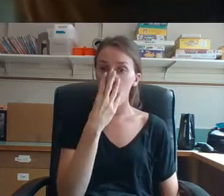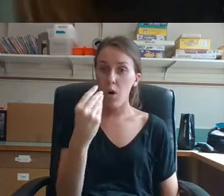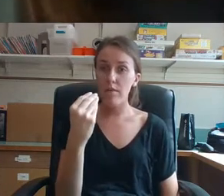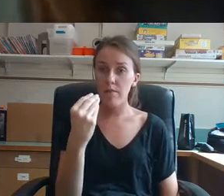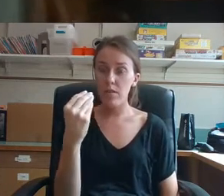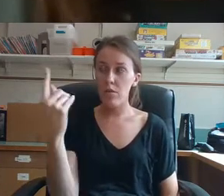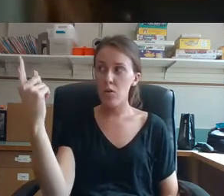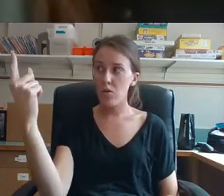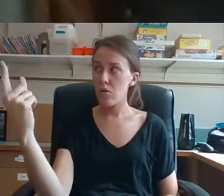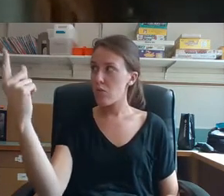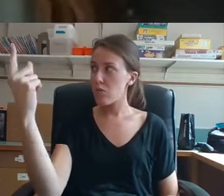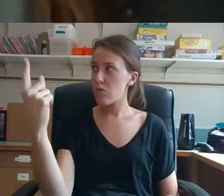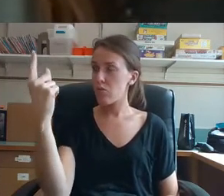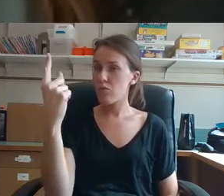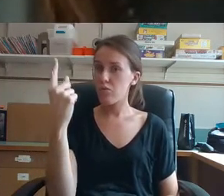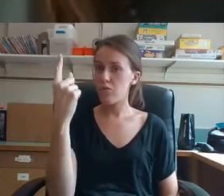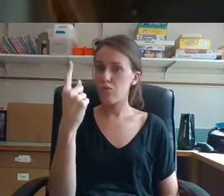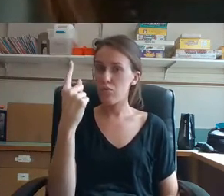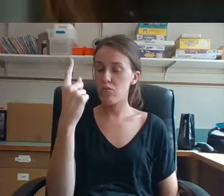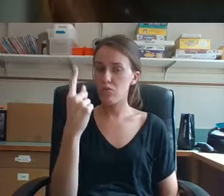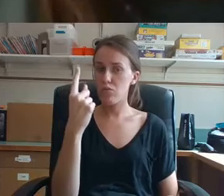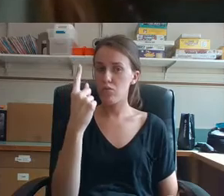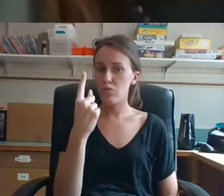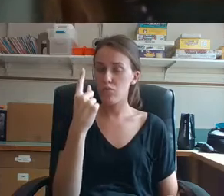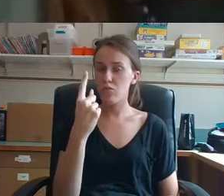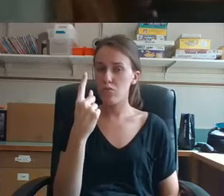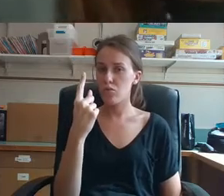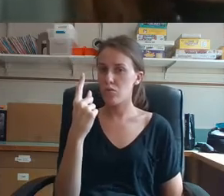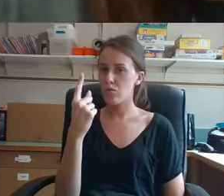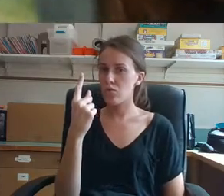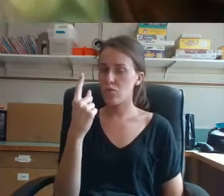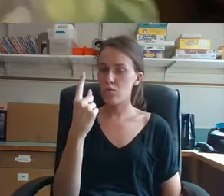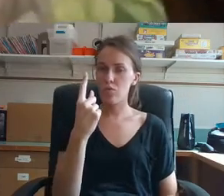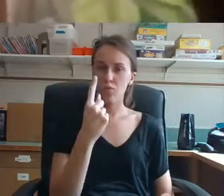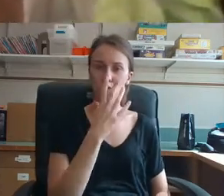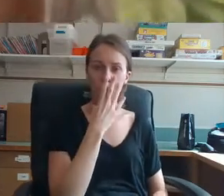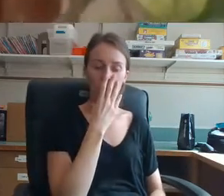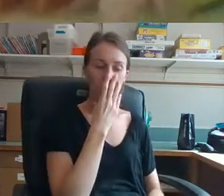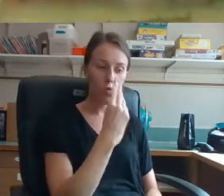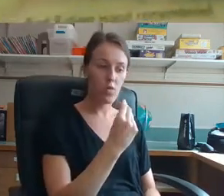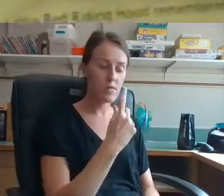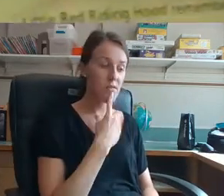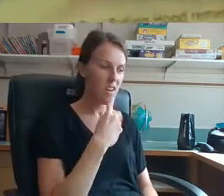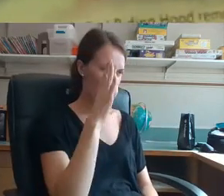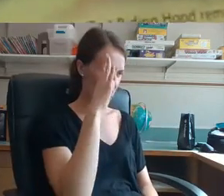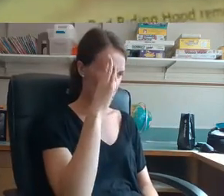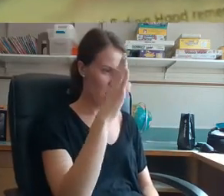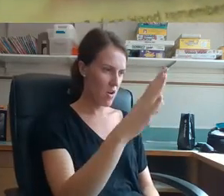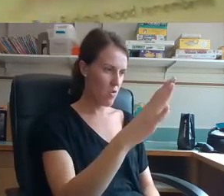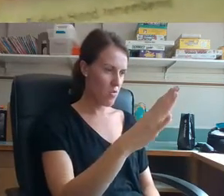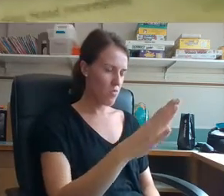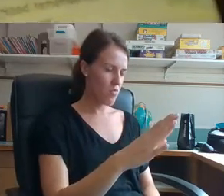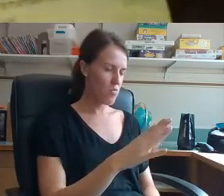was the wolf. "Why, hello, little girl," said the wolf. "Isn't it a lovely day?" With